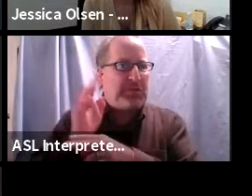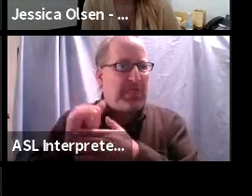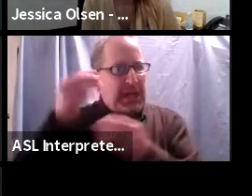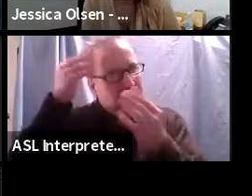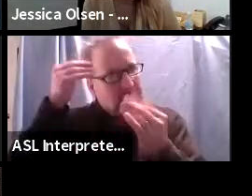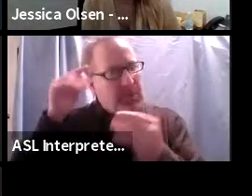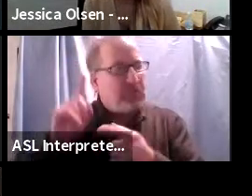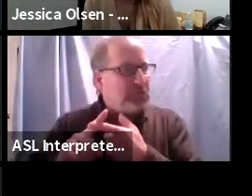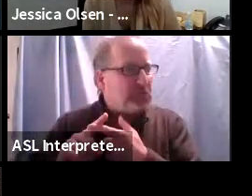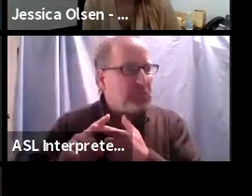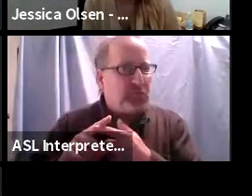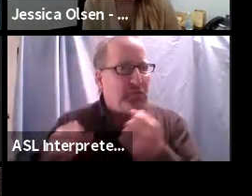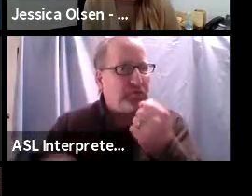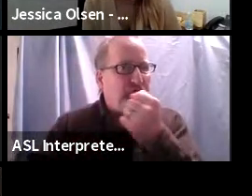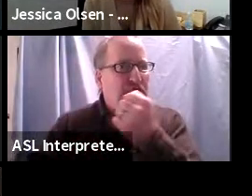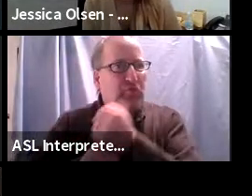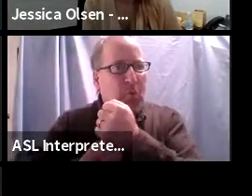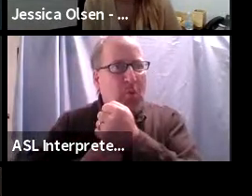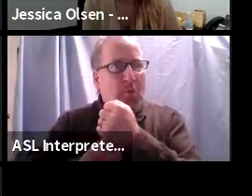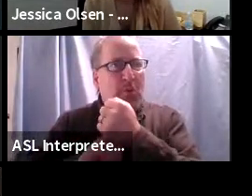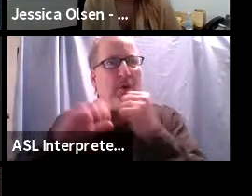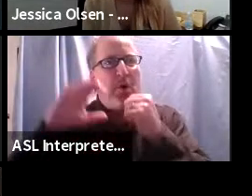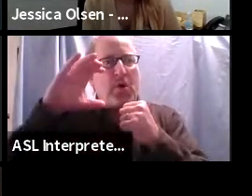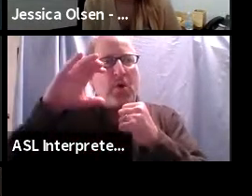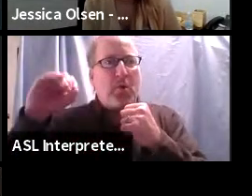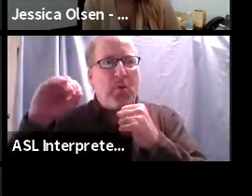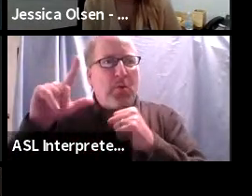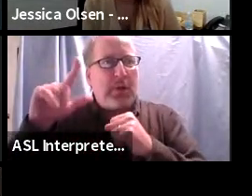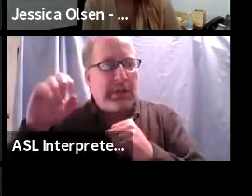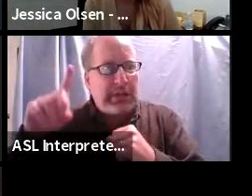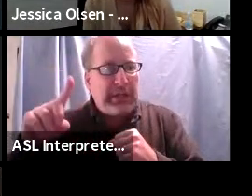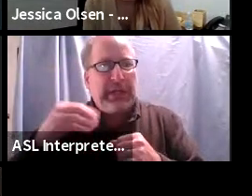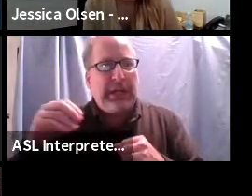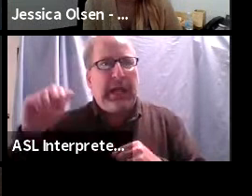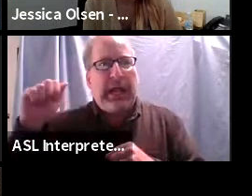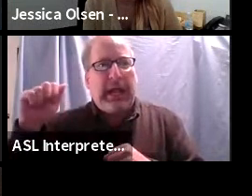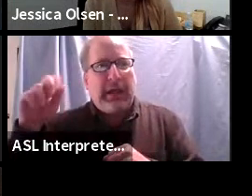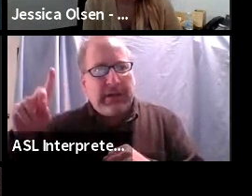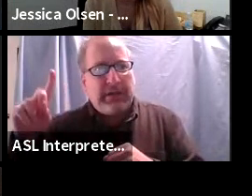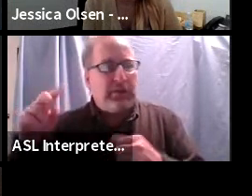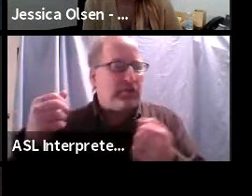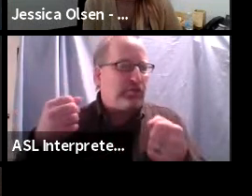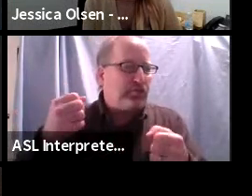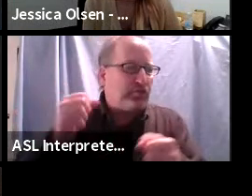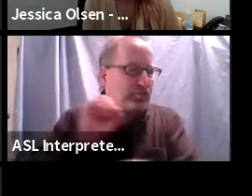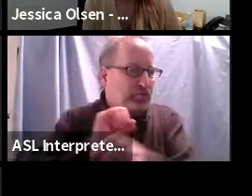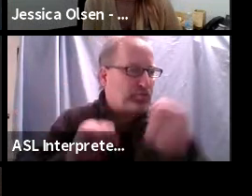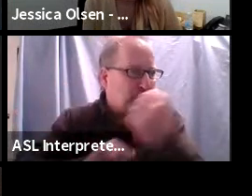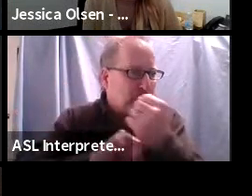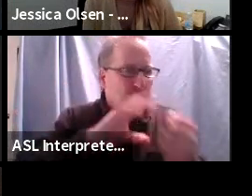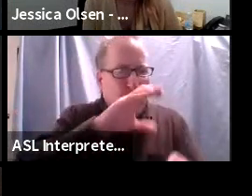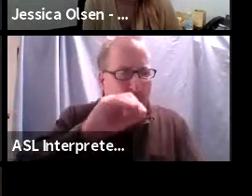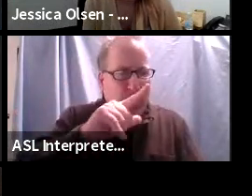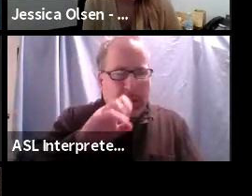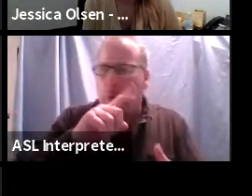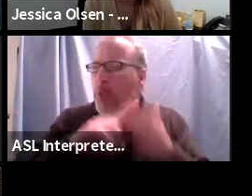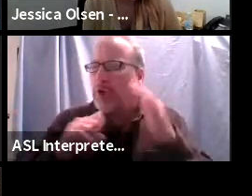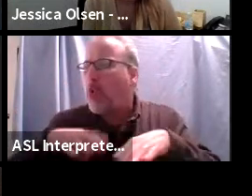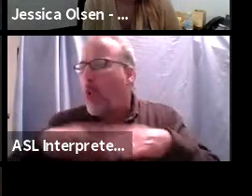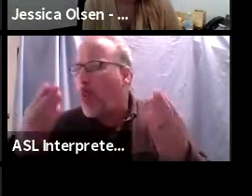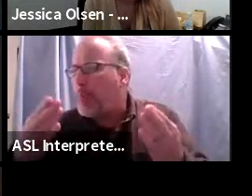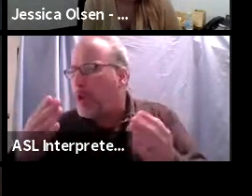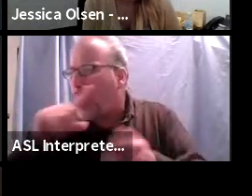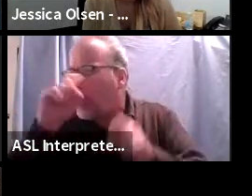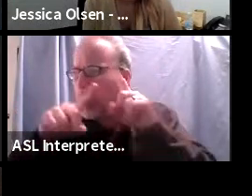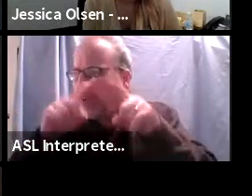like support co-leads, or like Air District can help support co-leads using all of this and understand like what are the open questions and start to address